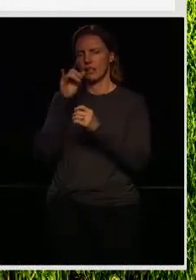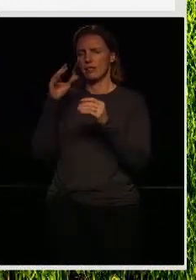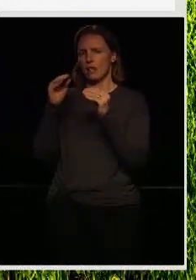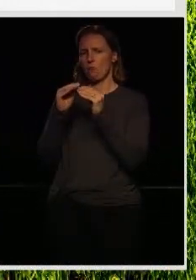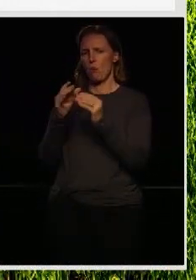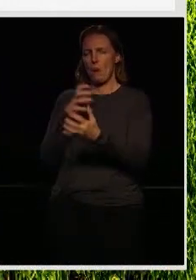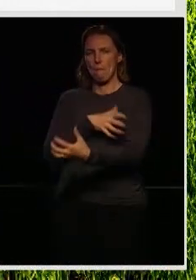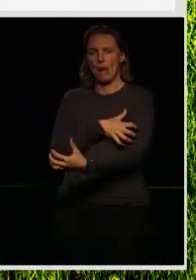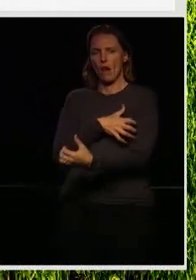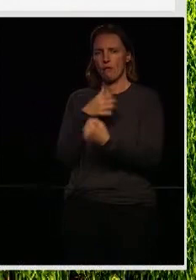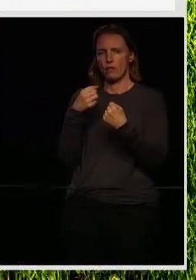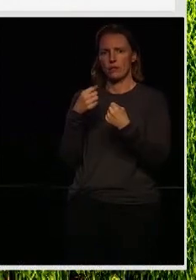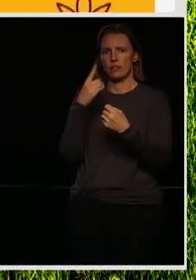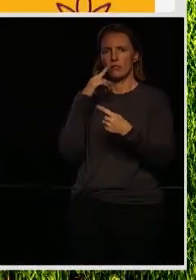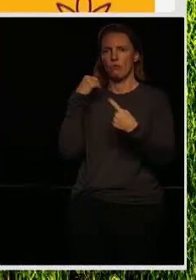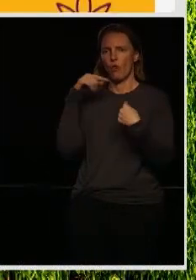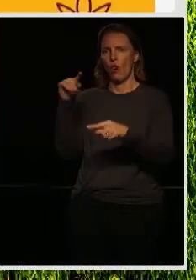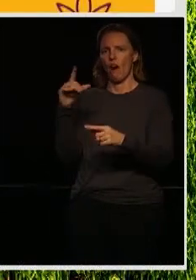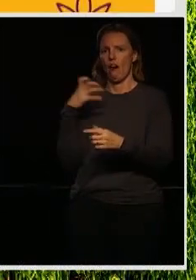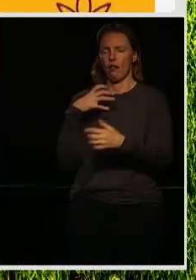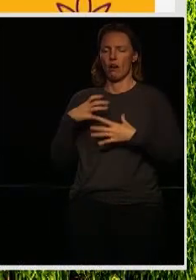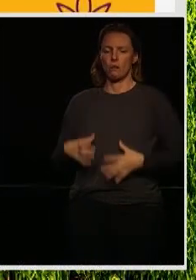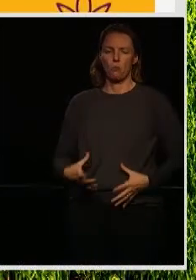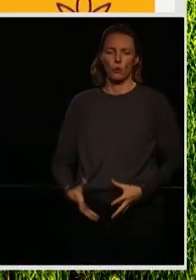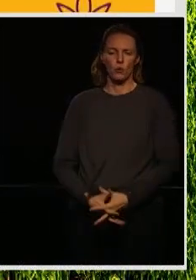for our customers.